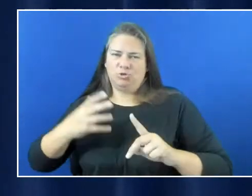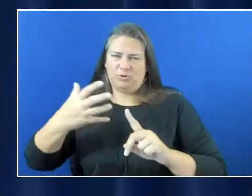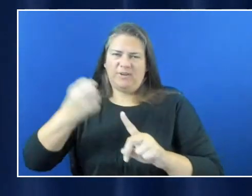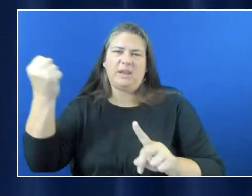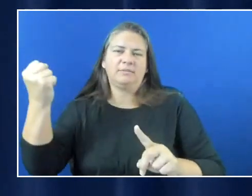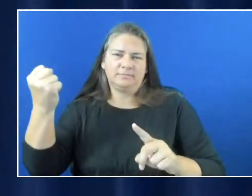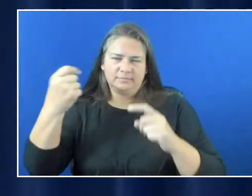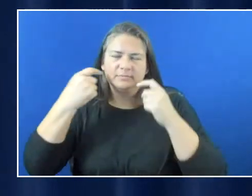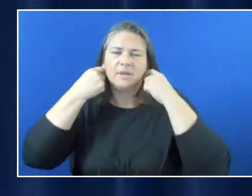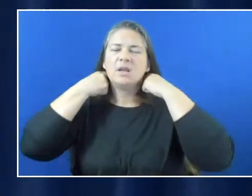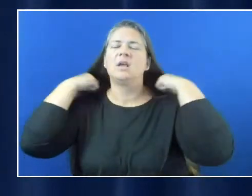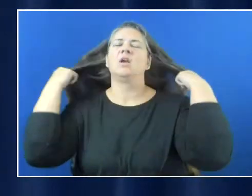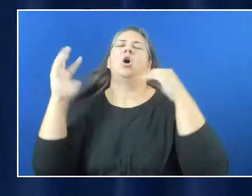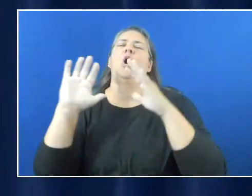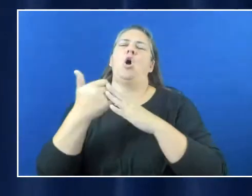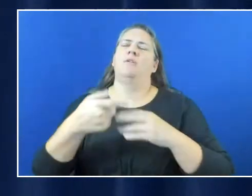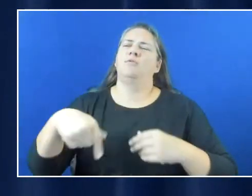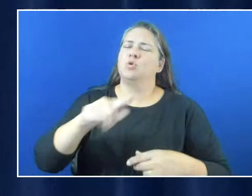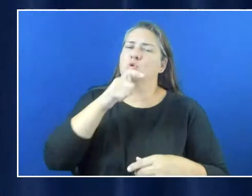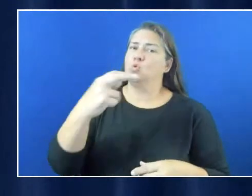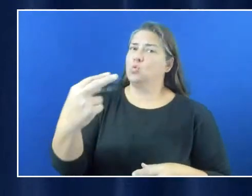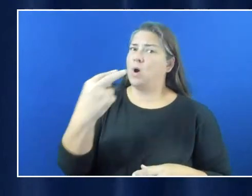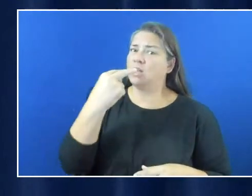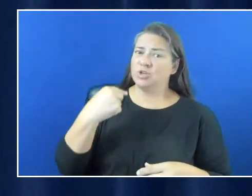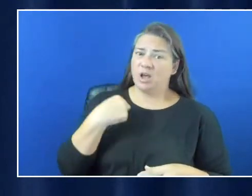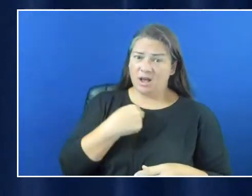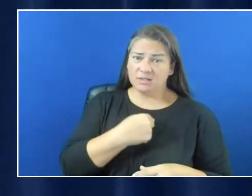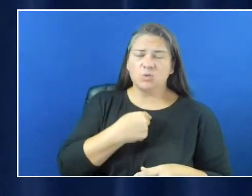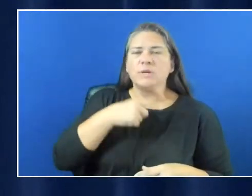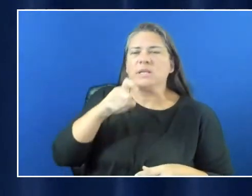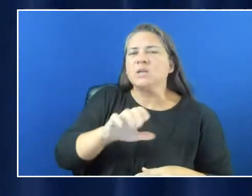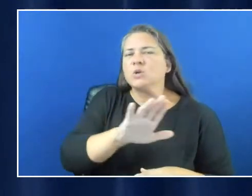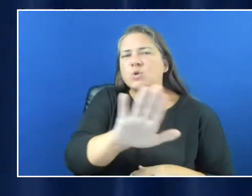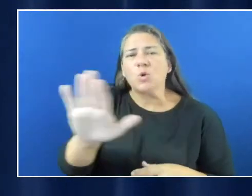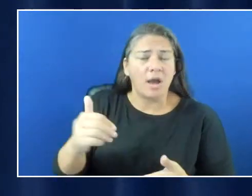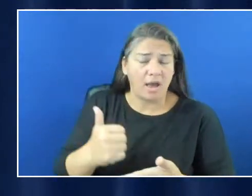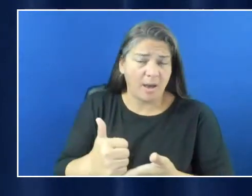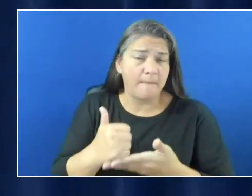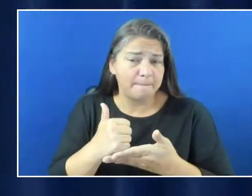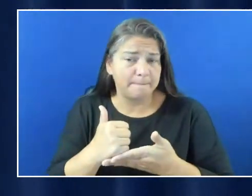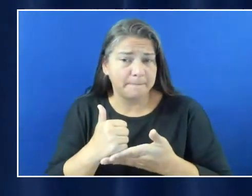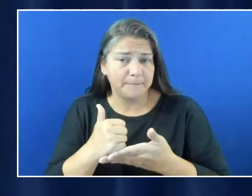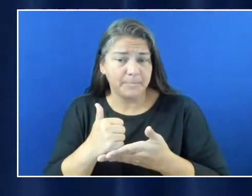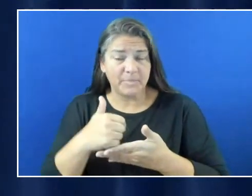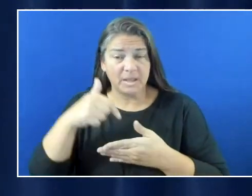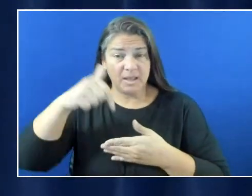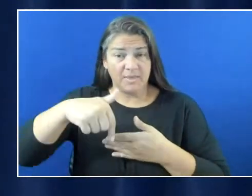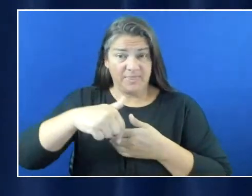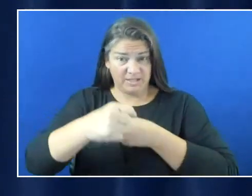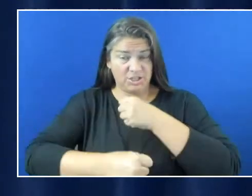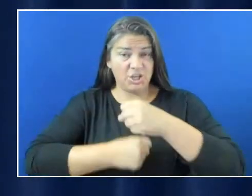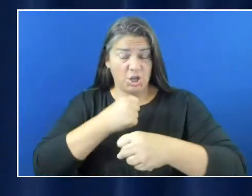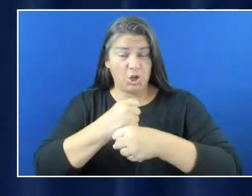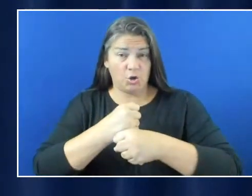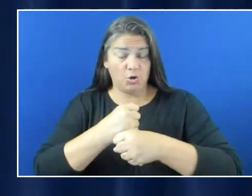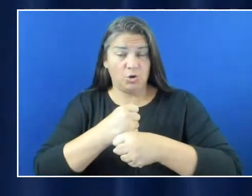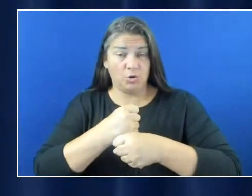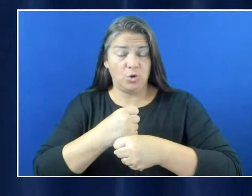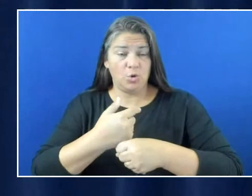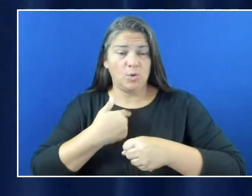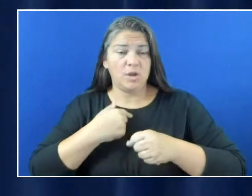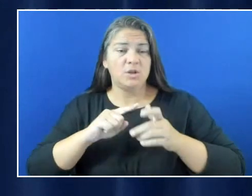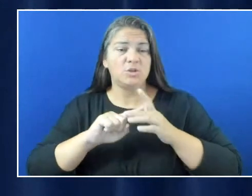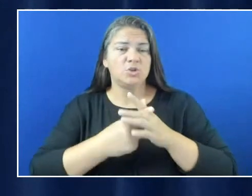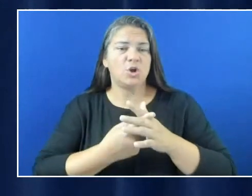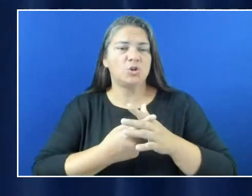all of you that are watching, we need your help. Earlier this year, we launched the Your Eyes Save